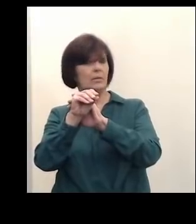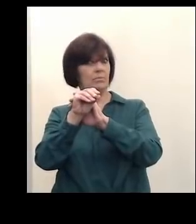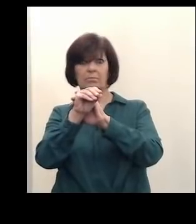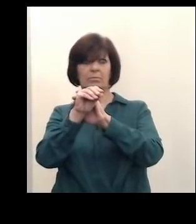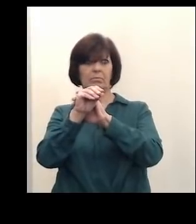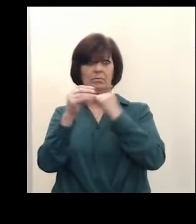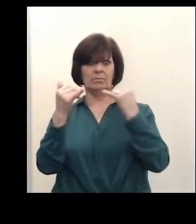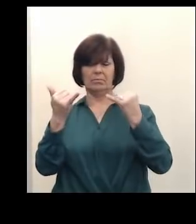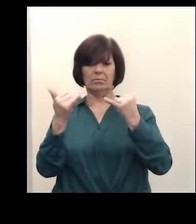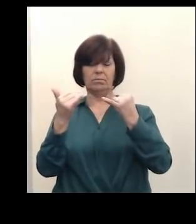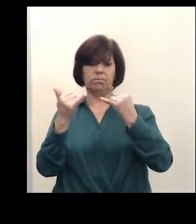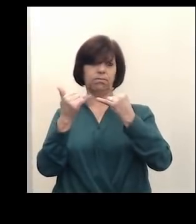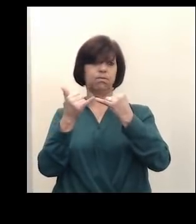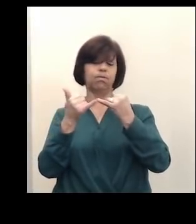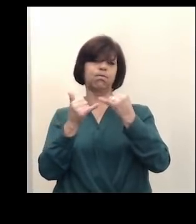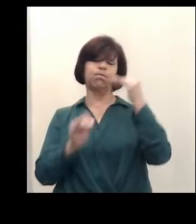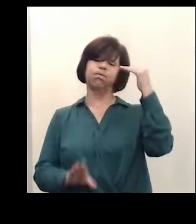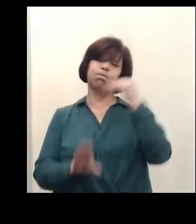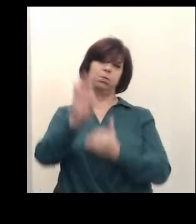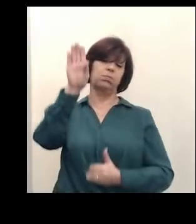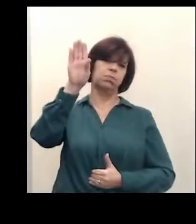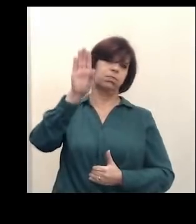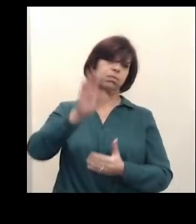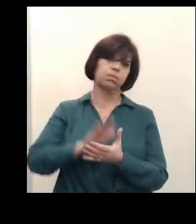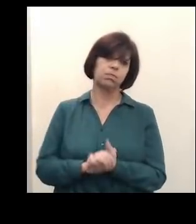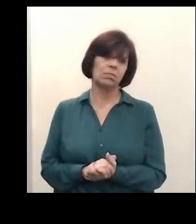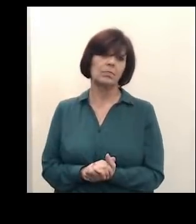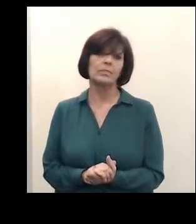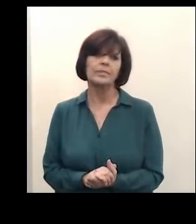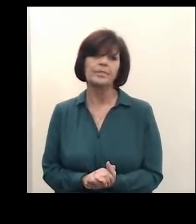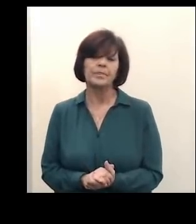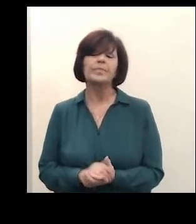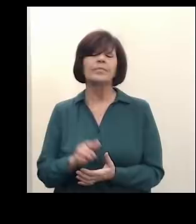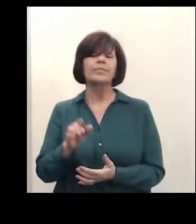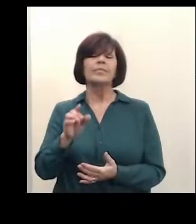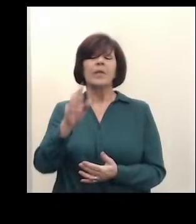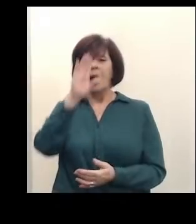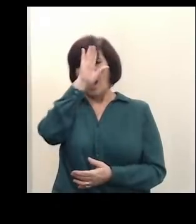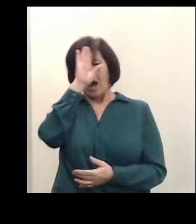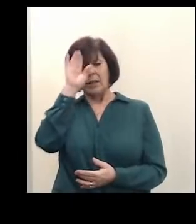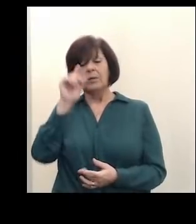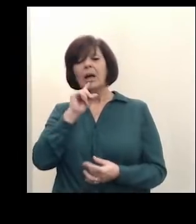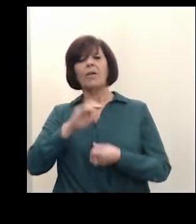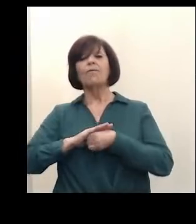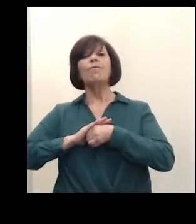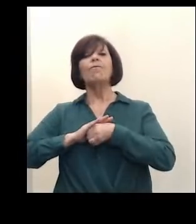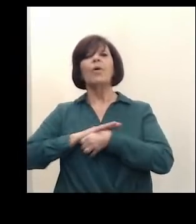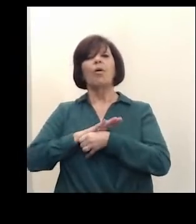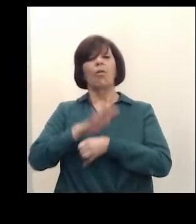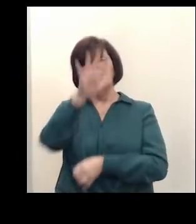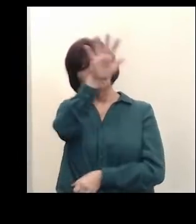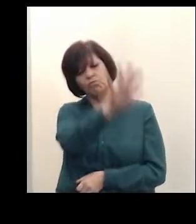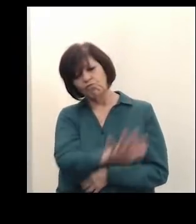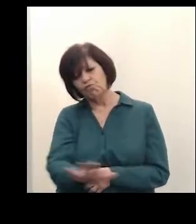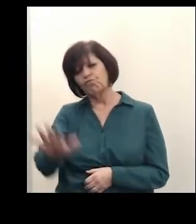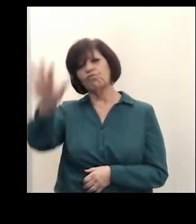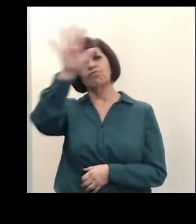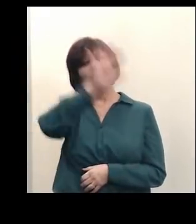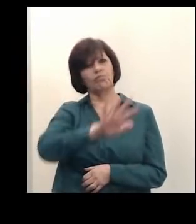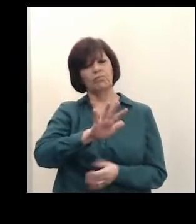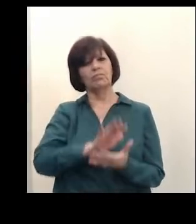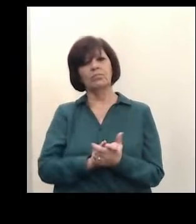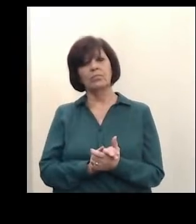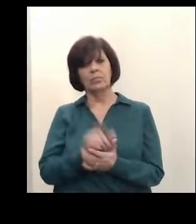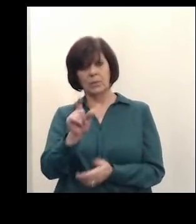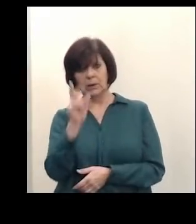that from the 50 to 153. So the hospitals are full all across Western New York. And as you can see